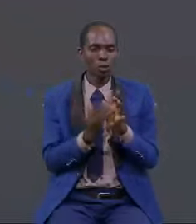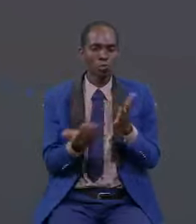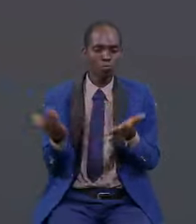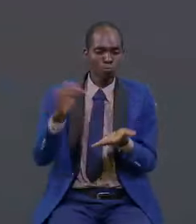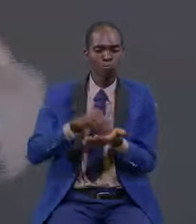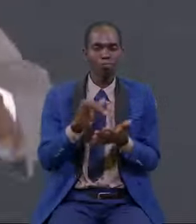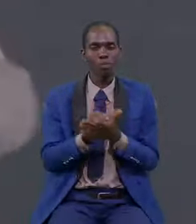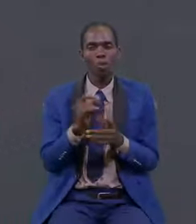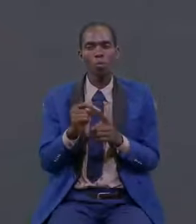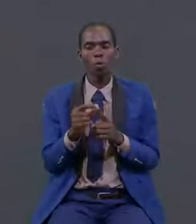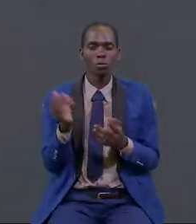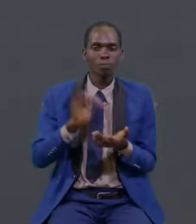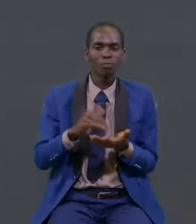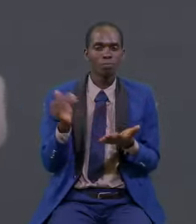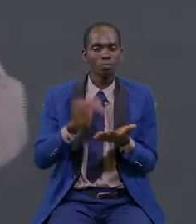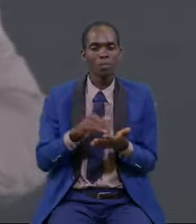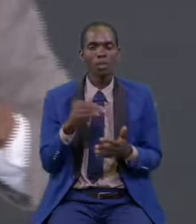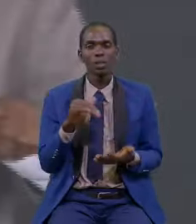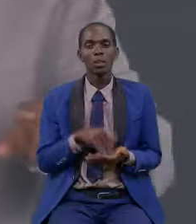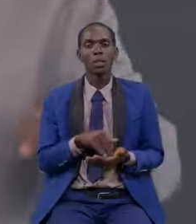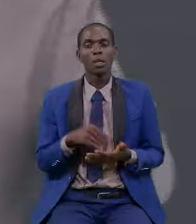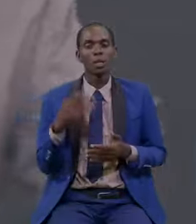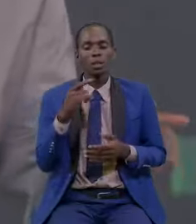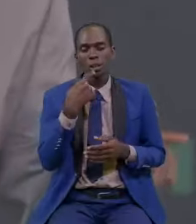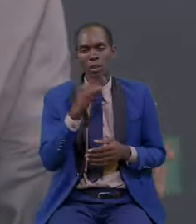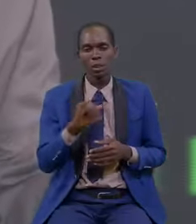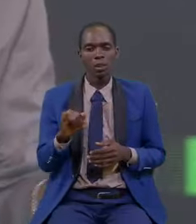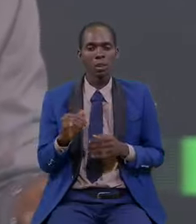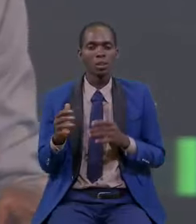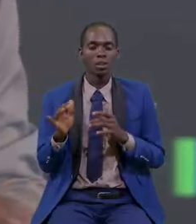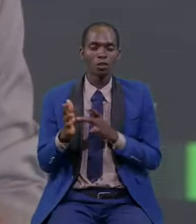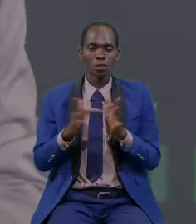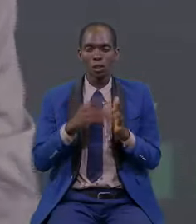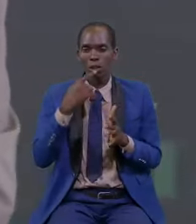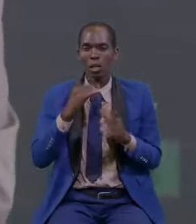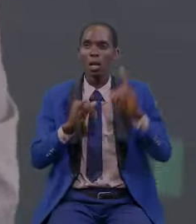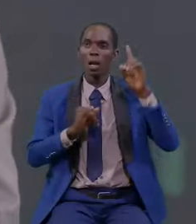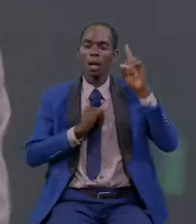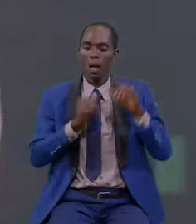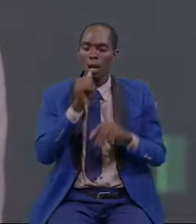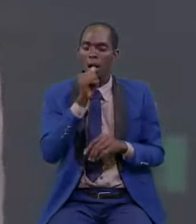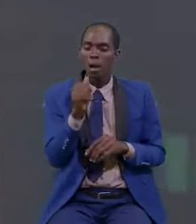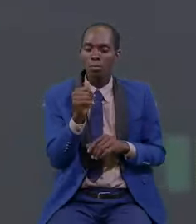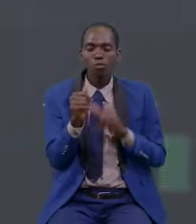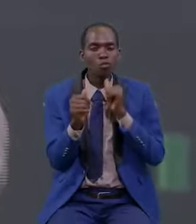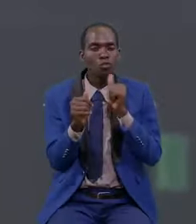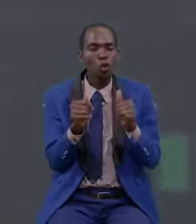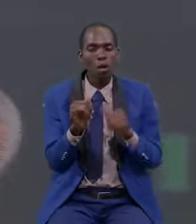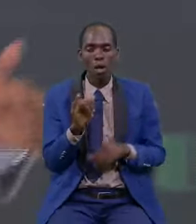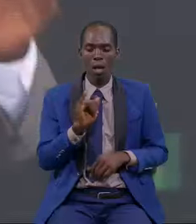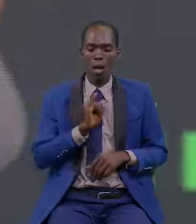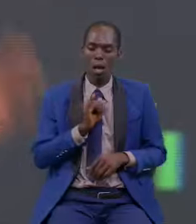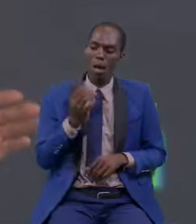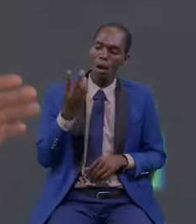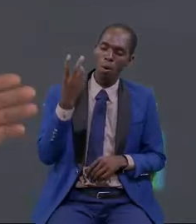for emphasis. I am the door. Not that I was, not that I might be in the